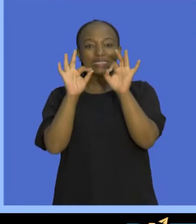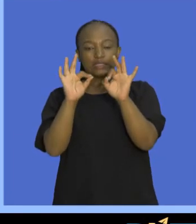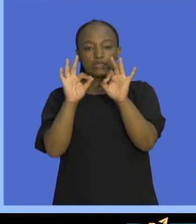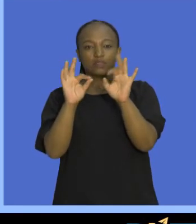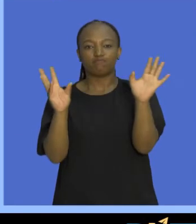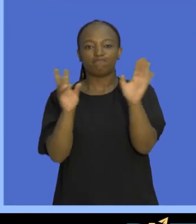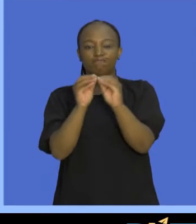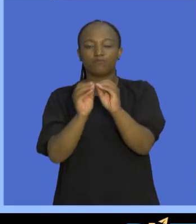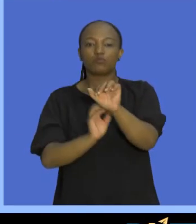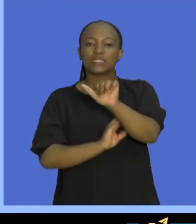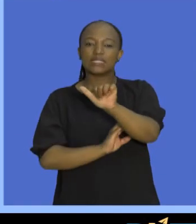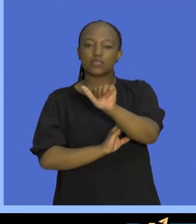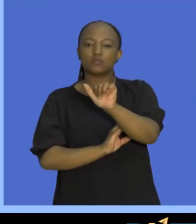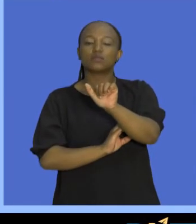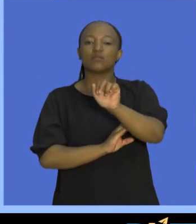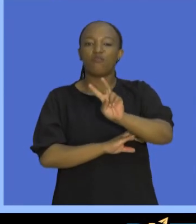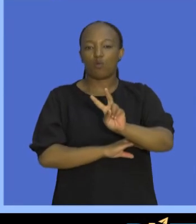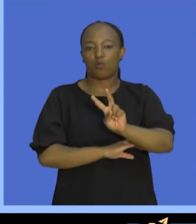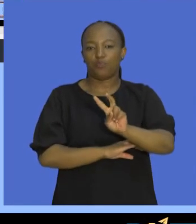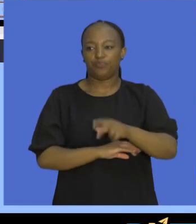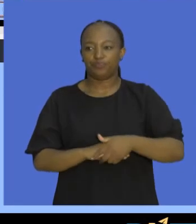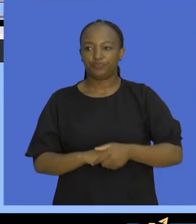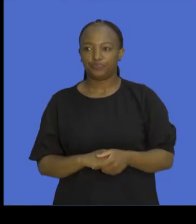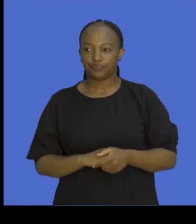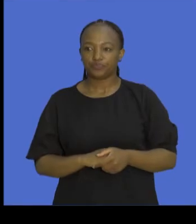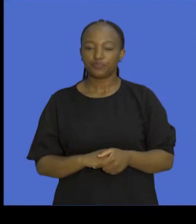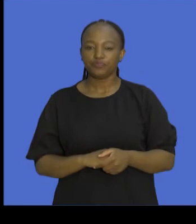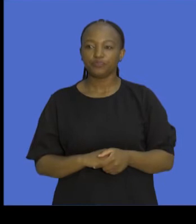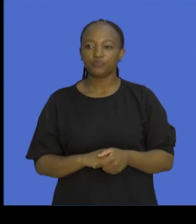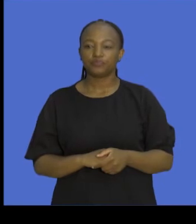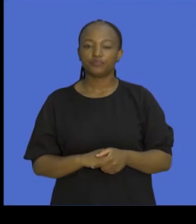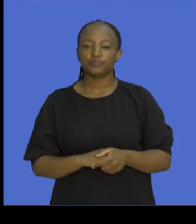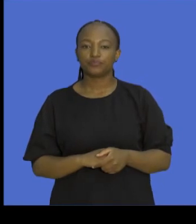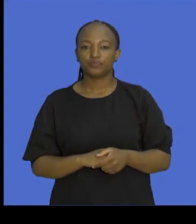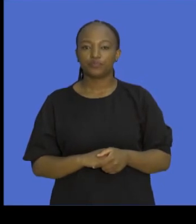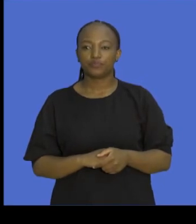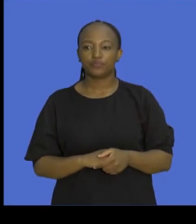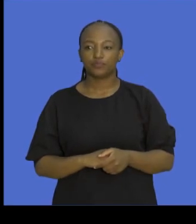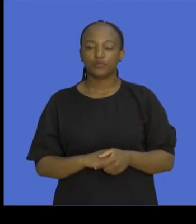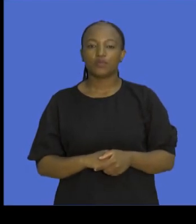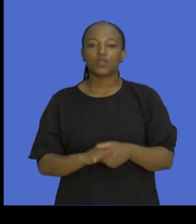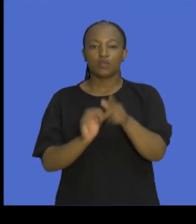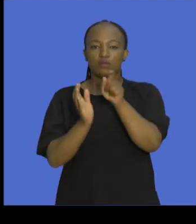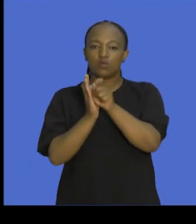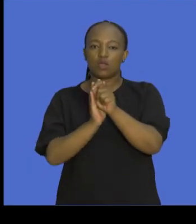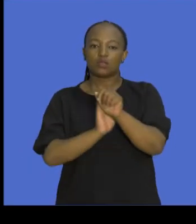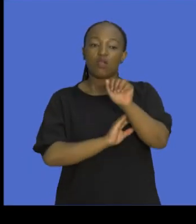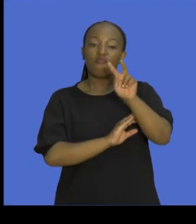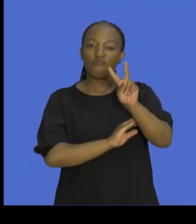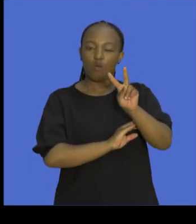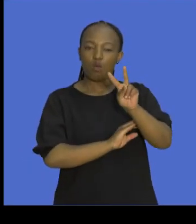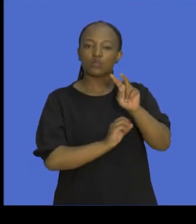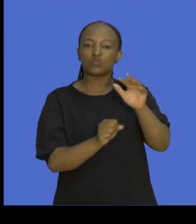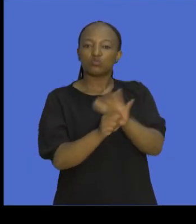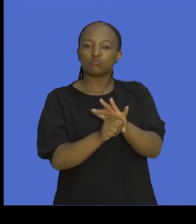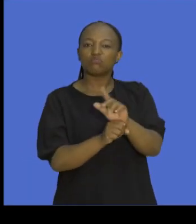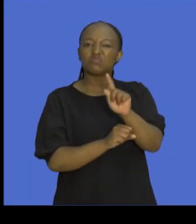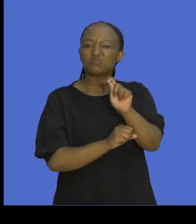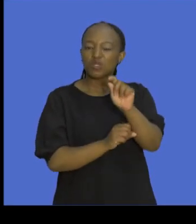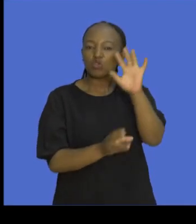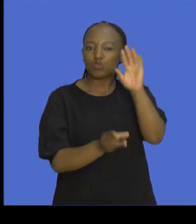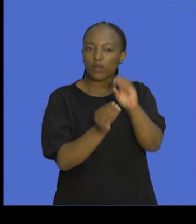6 volts, right? So that's our 6 volts that we have there, okay? So this is 6 volts, okay? There's a trend